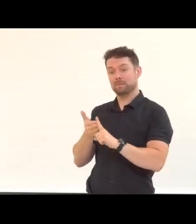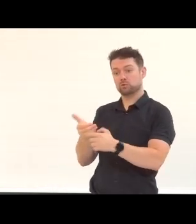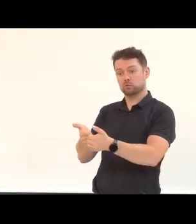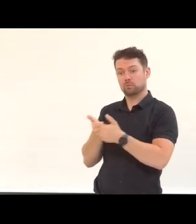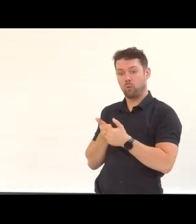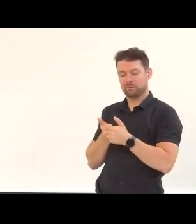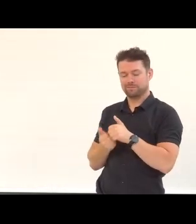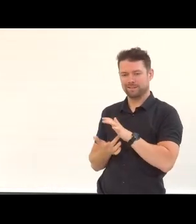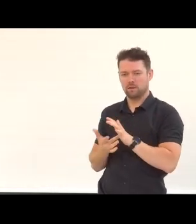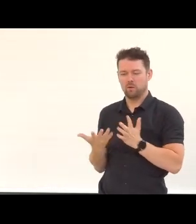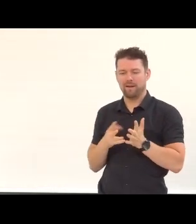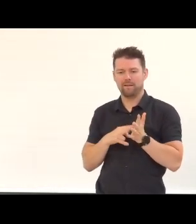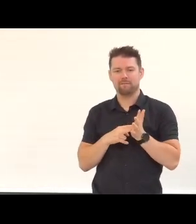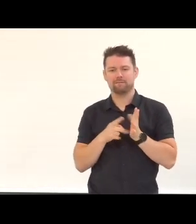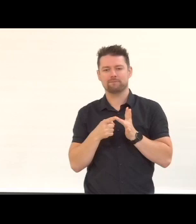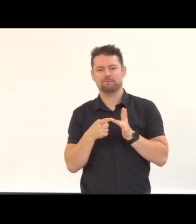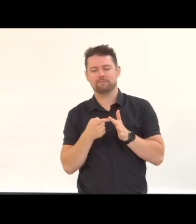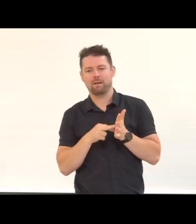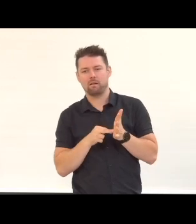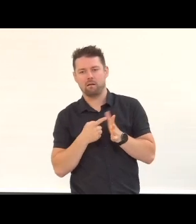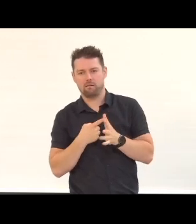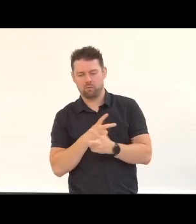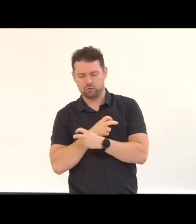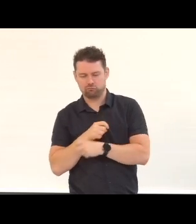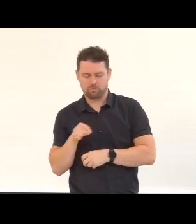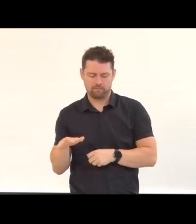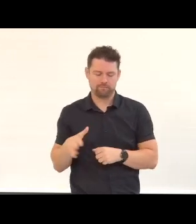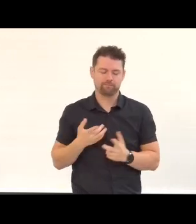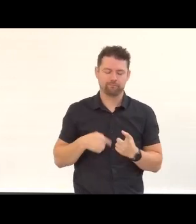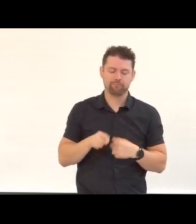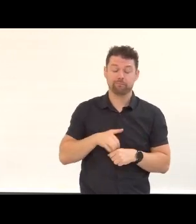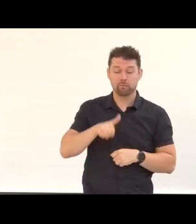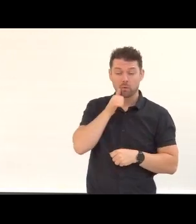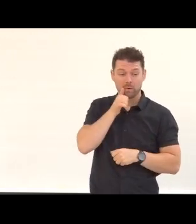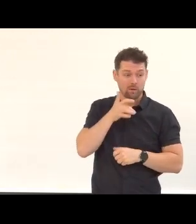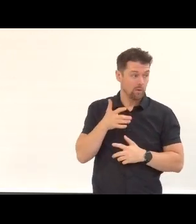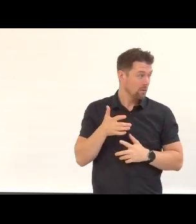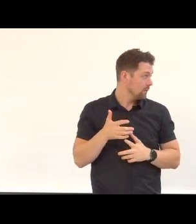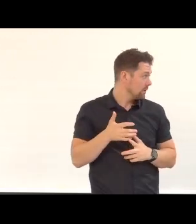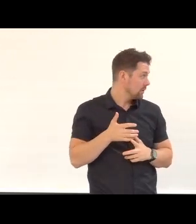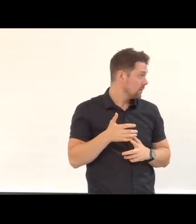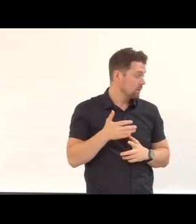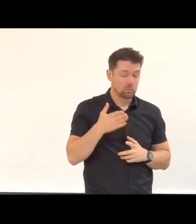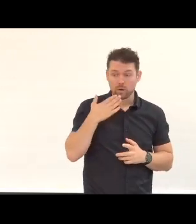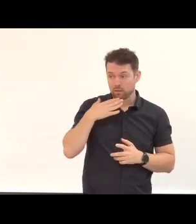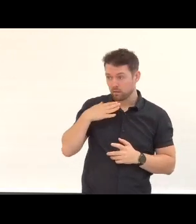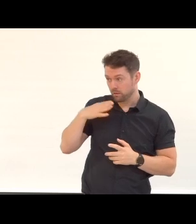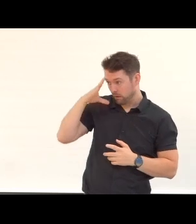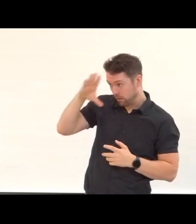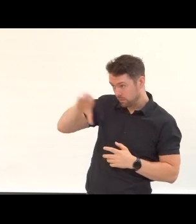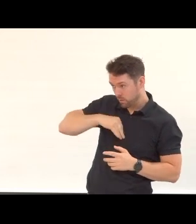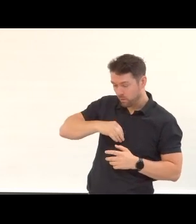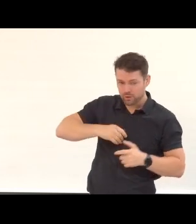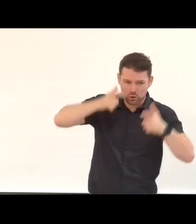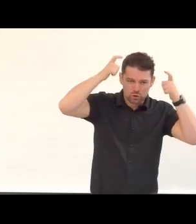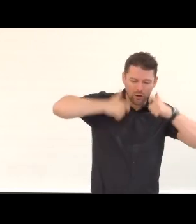in Austria, and we know, according to the procedures, when the field lets us know, when Mars lets us know where they are in the donning procedure,